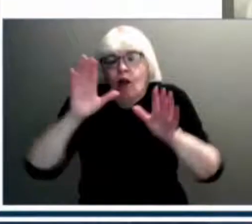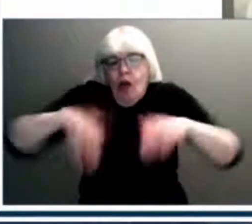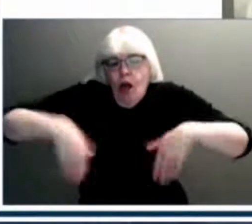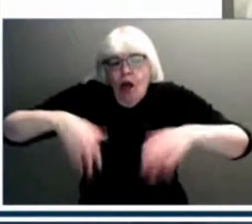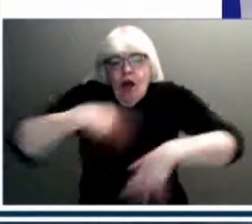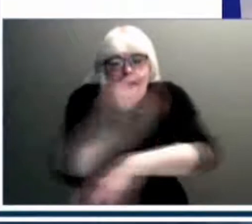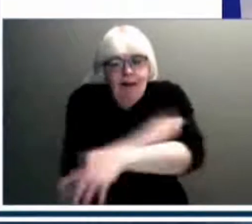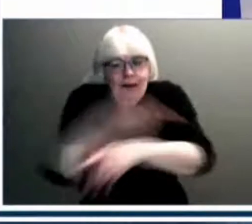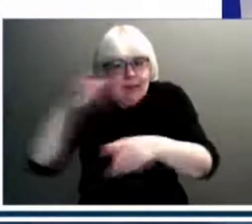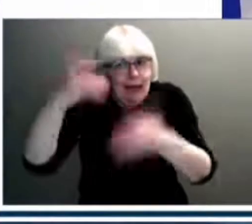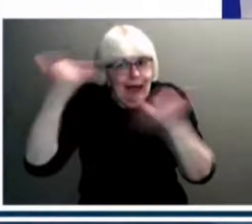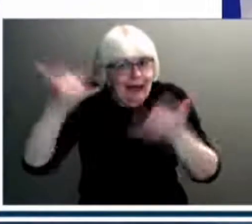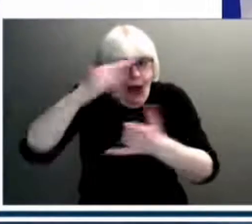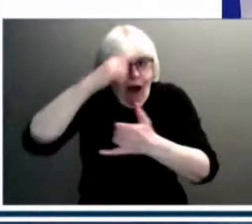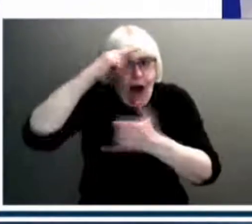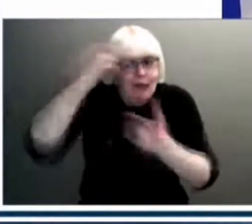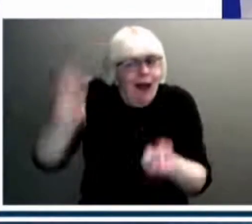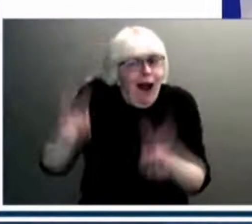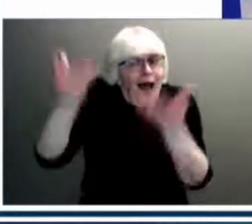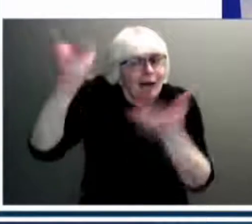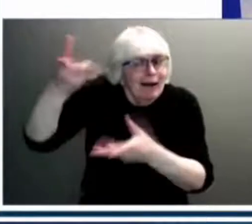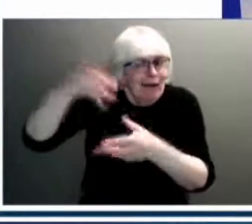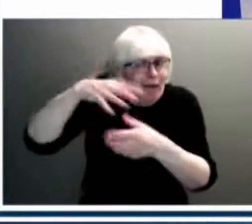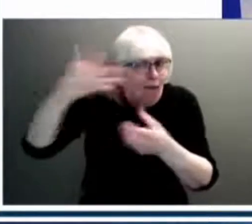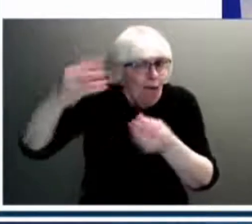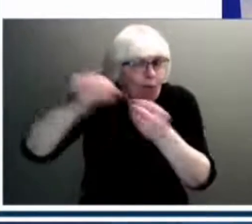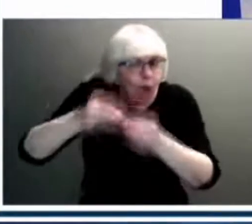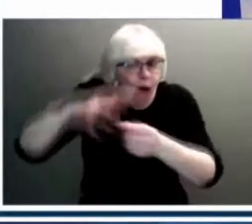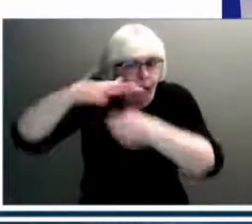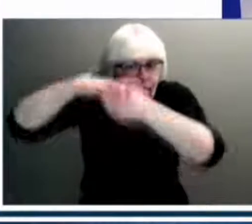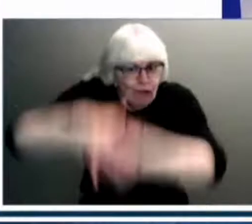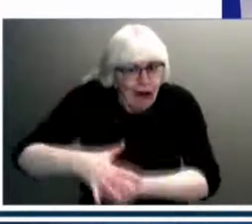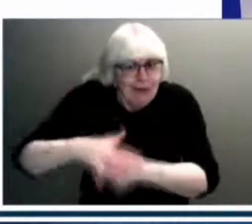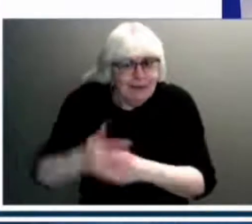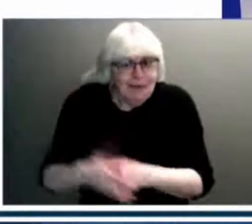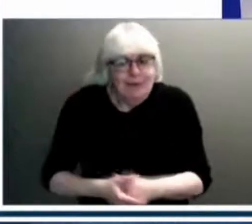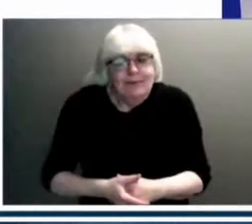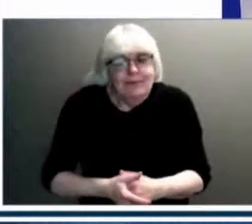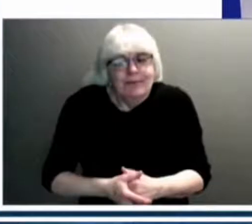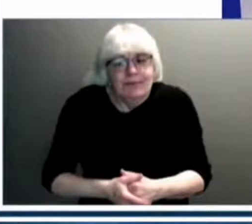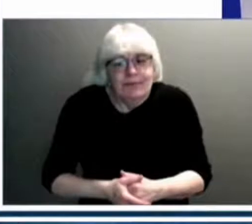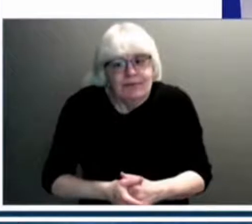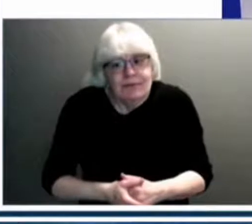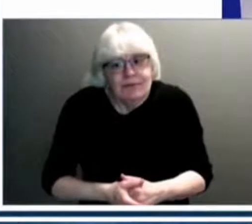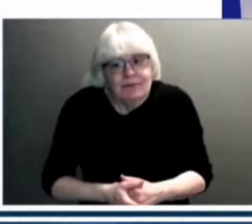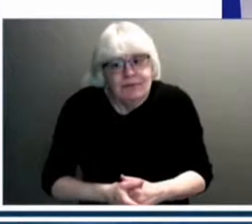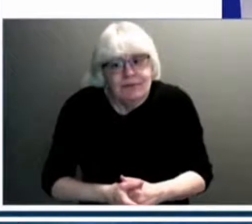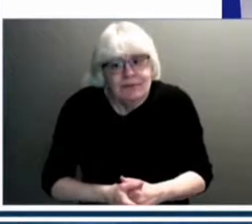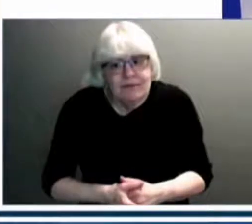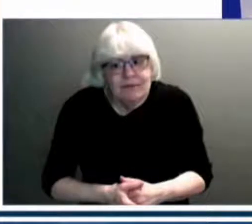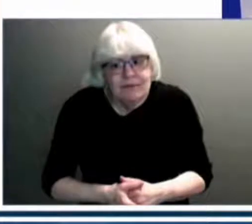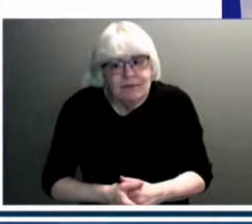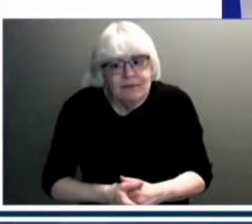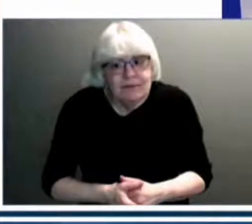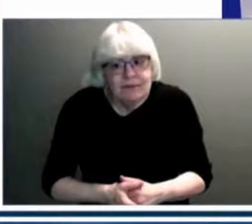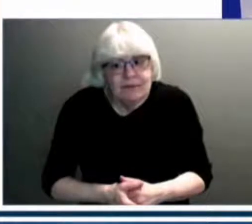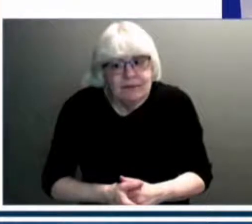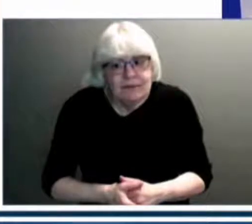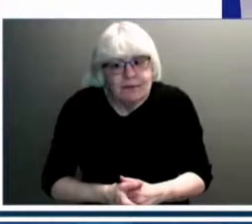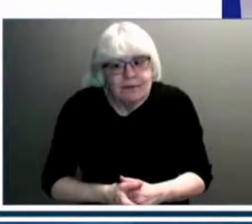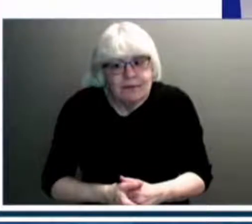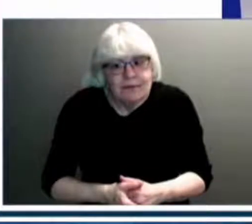It's true. If you look at our hospitalizations, 25% of them are people that are not vaccinated. In a province where we have